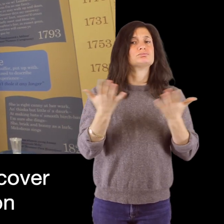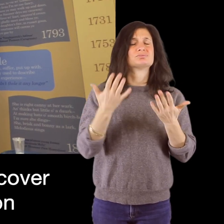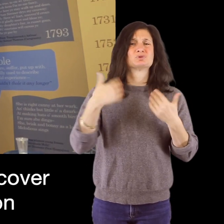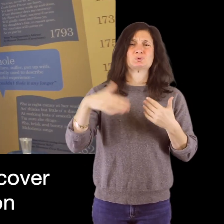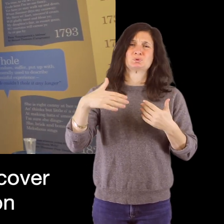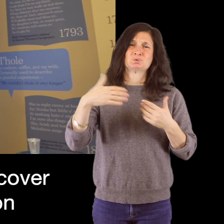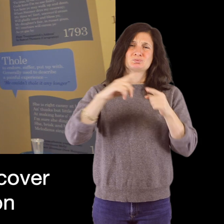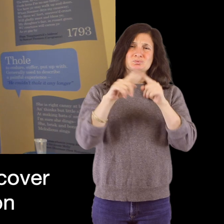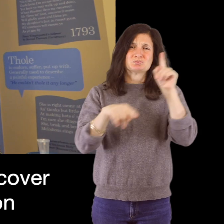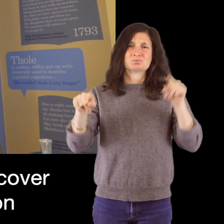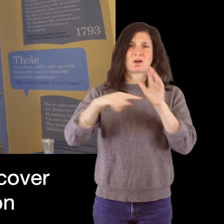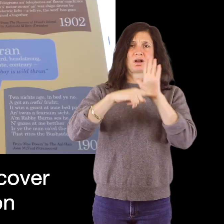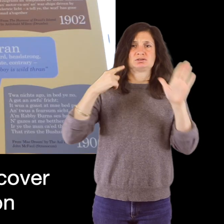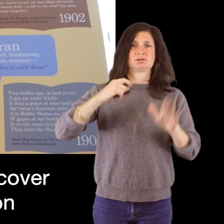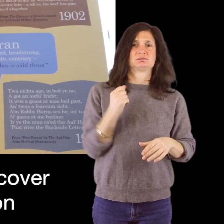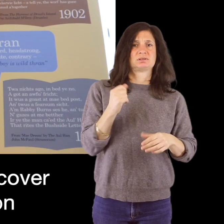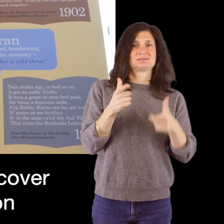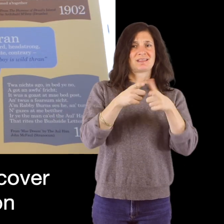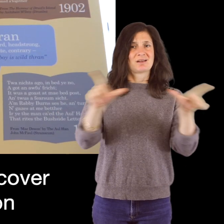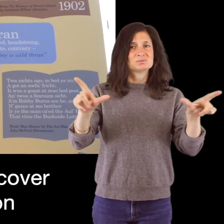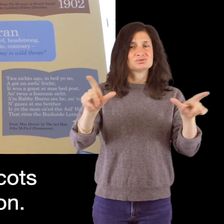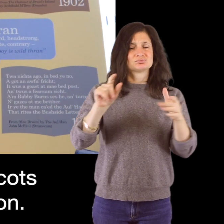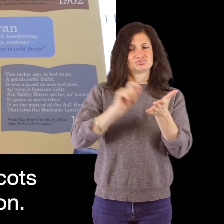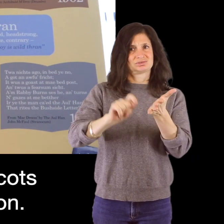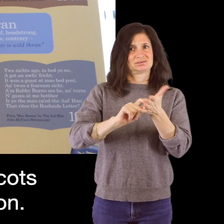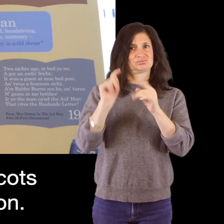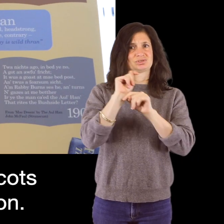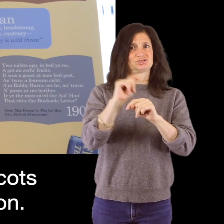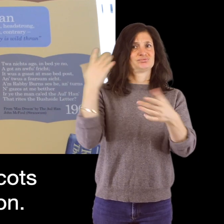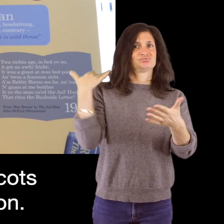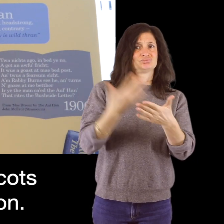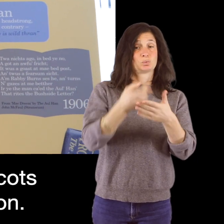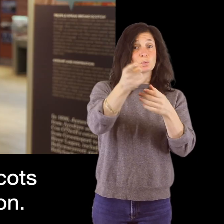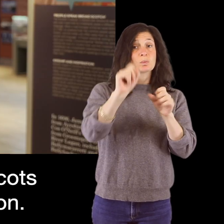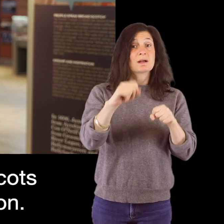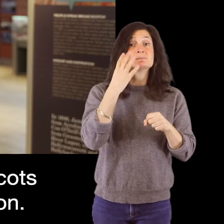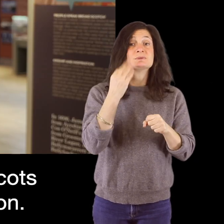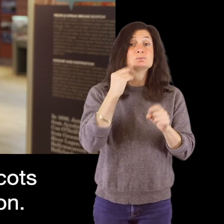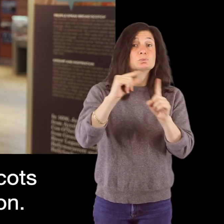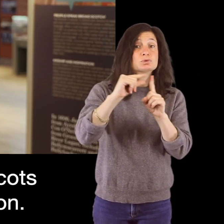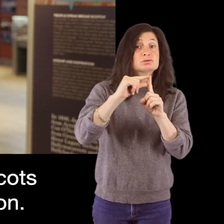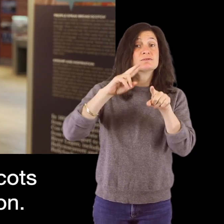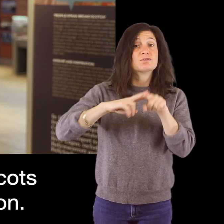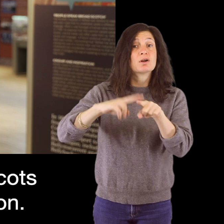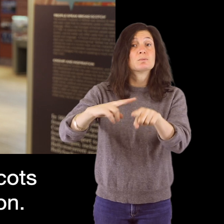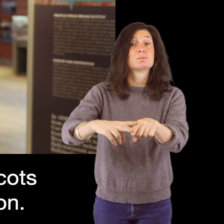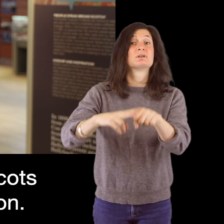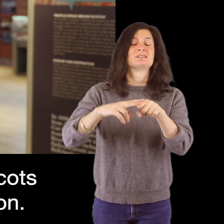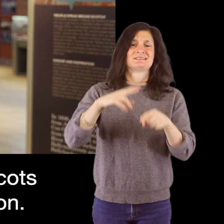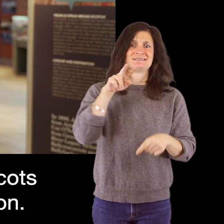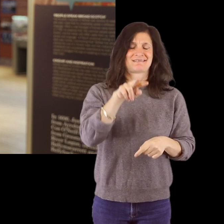permanent display in the Discover Ulster-Scots Centre focuses on the rich diversity of the Ulster Scots language and its written